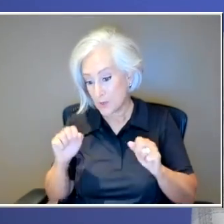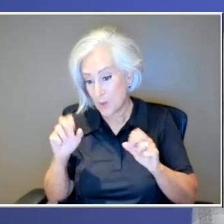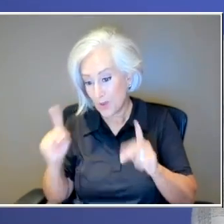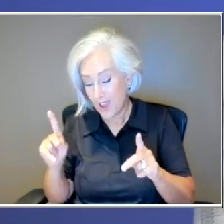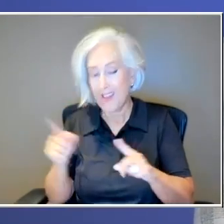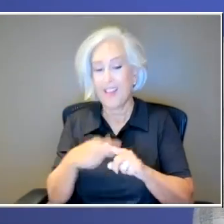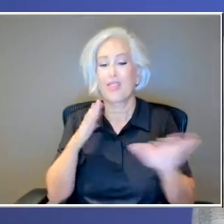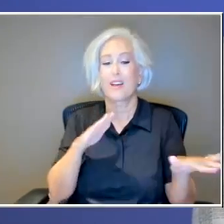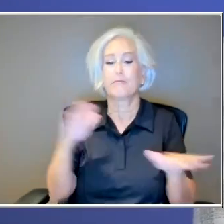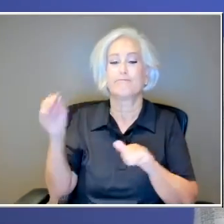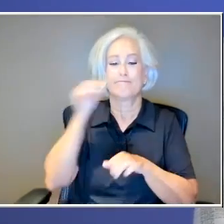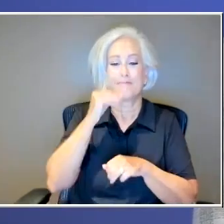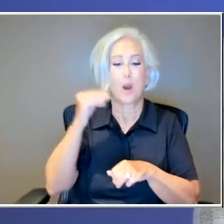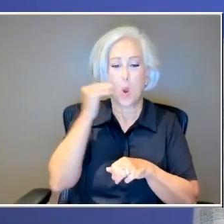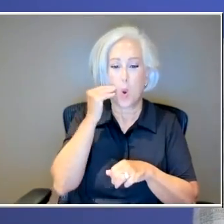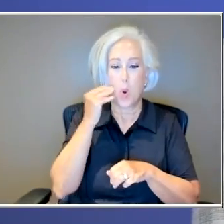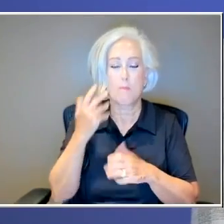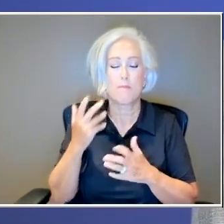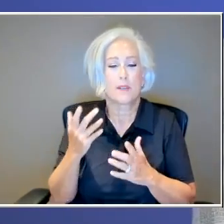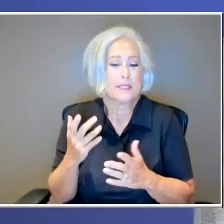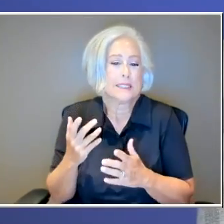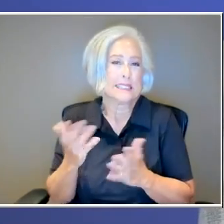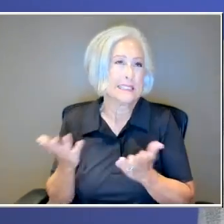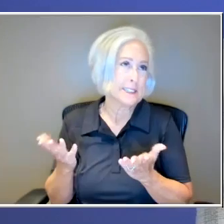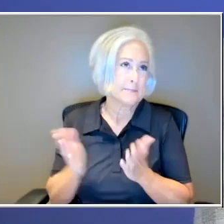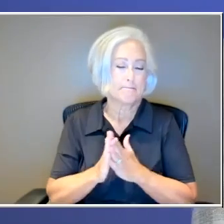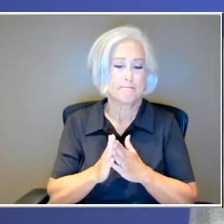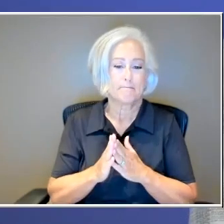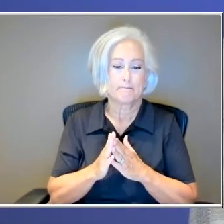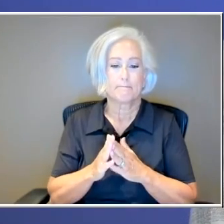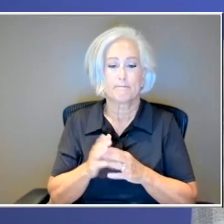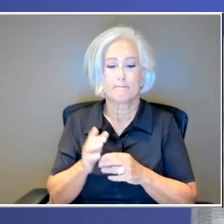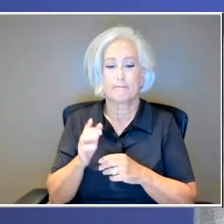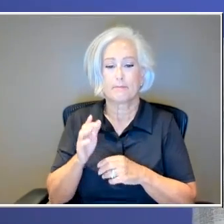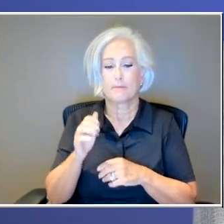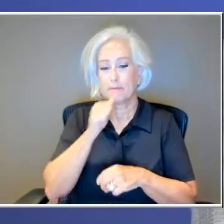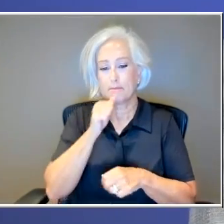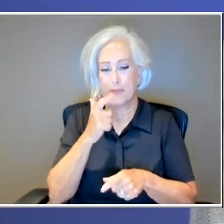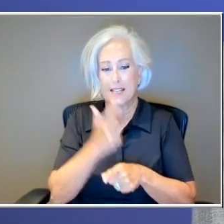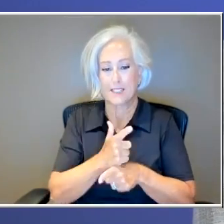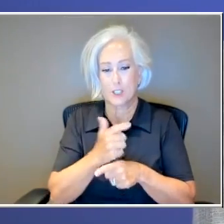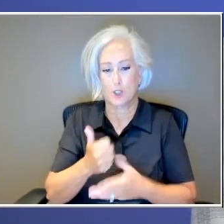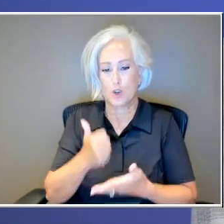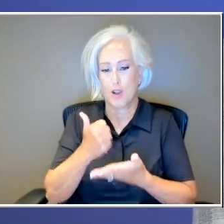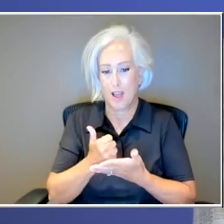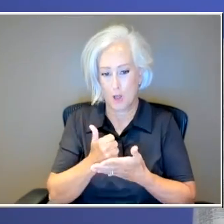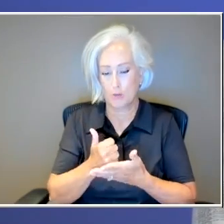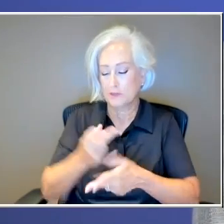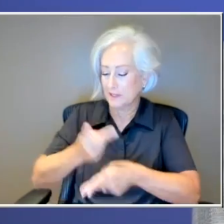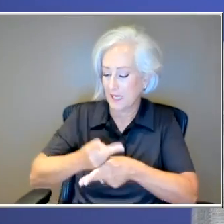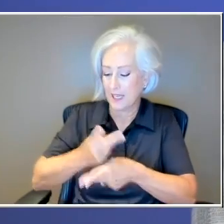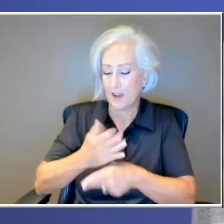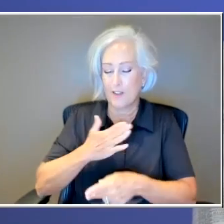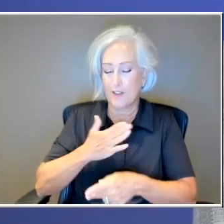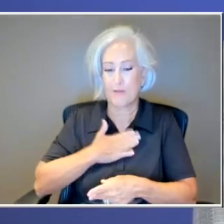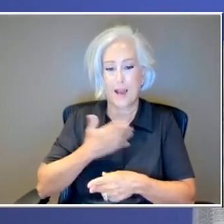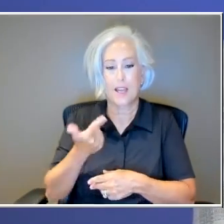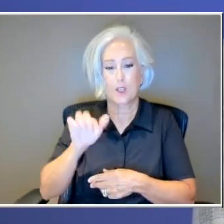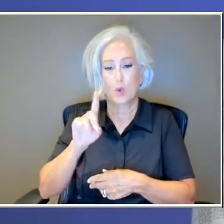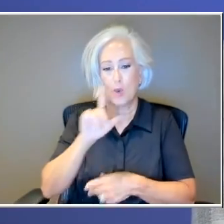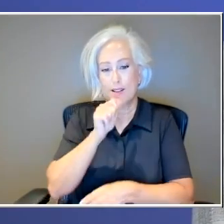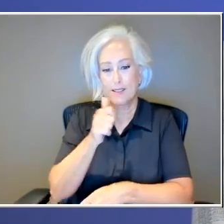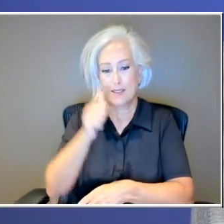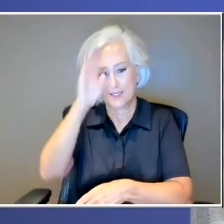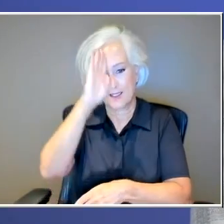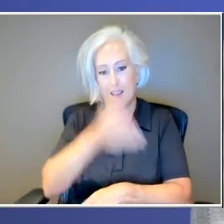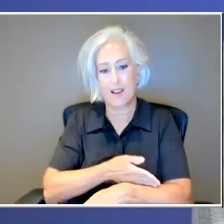But yes, she also helped take care of my grandson for the, 2 or